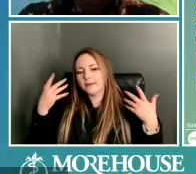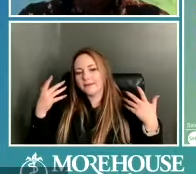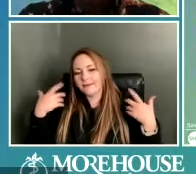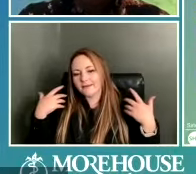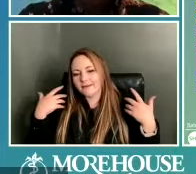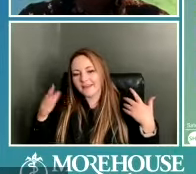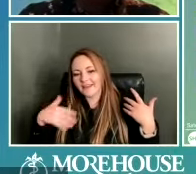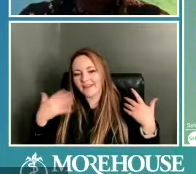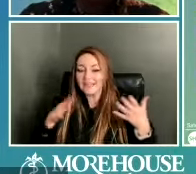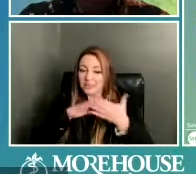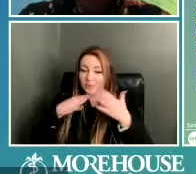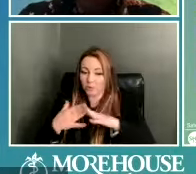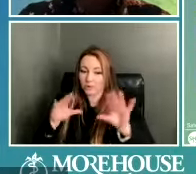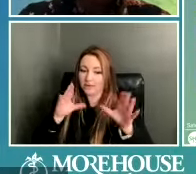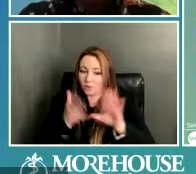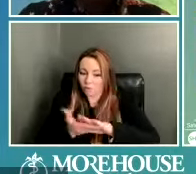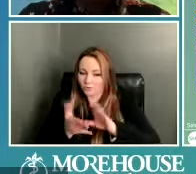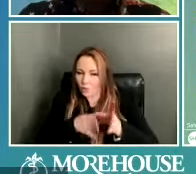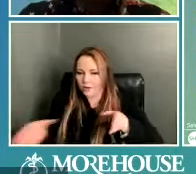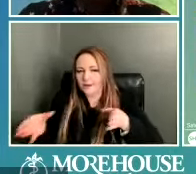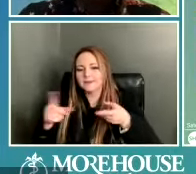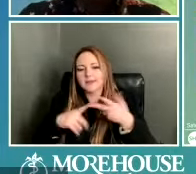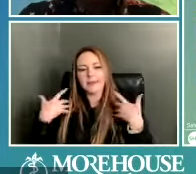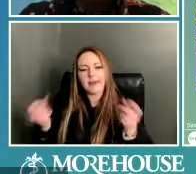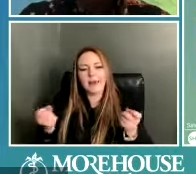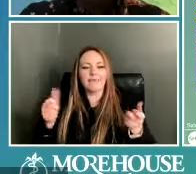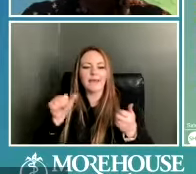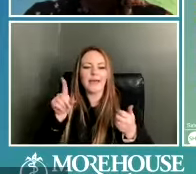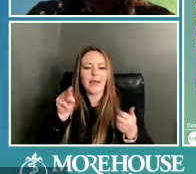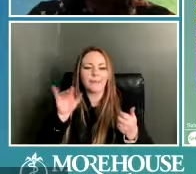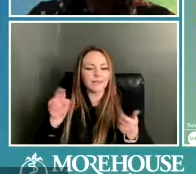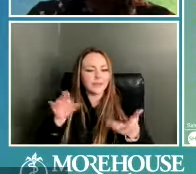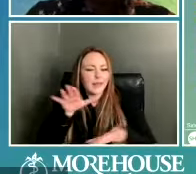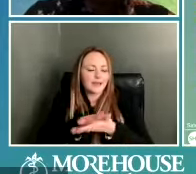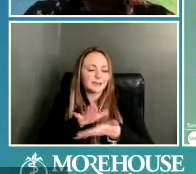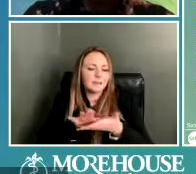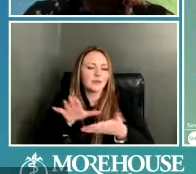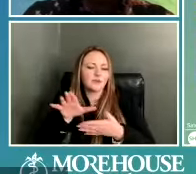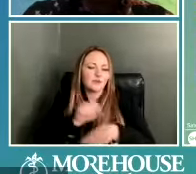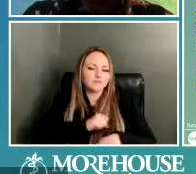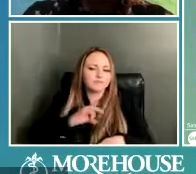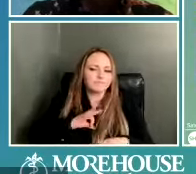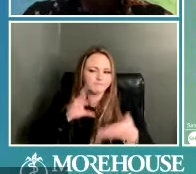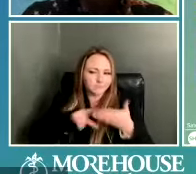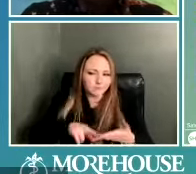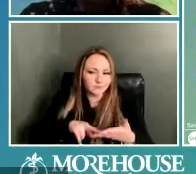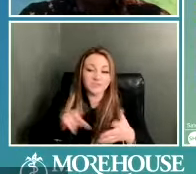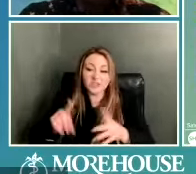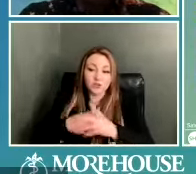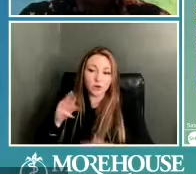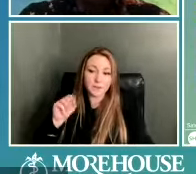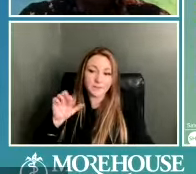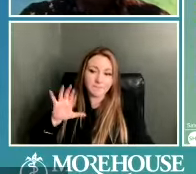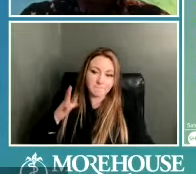academic and faculty, and researchers. And it was a wonderful, wonderful program started on March the 4th. It is